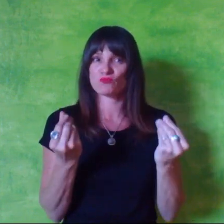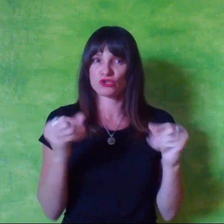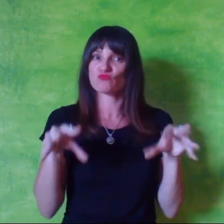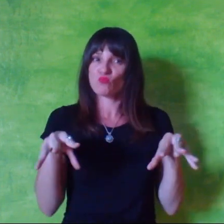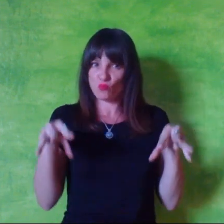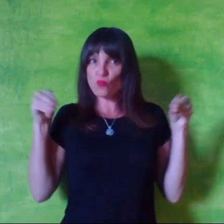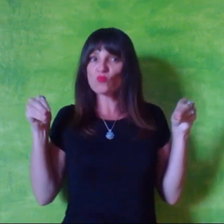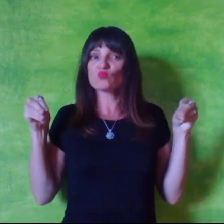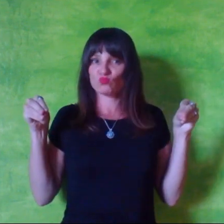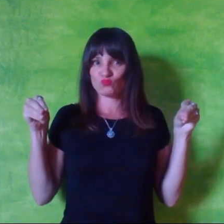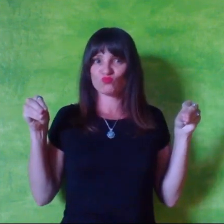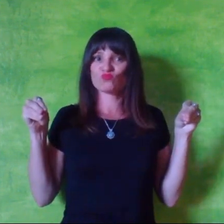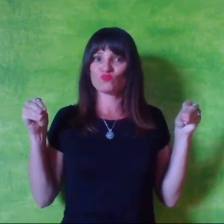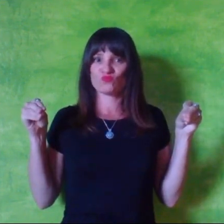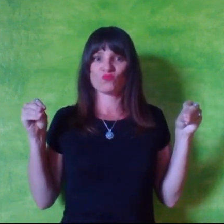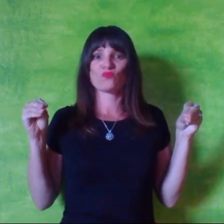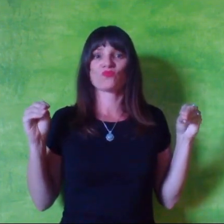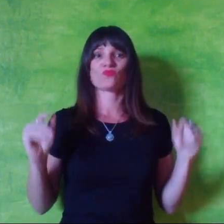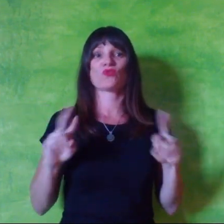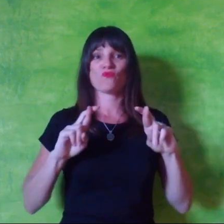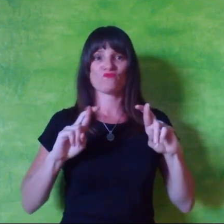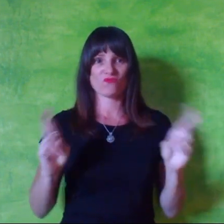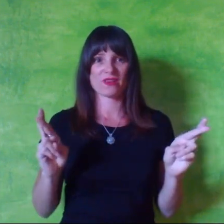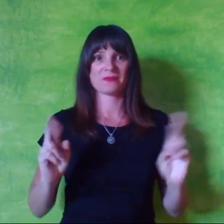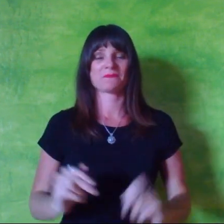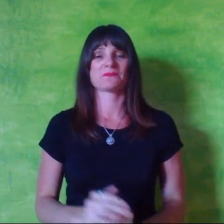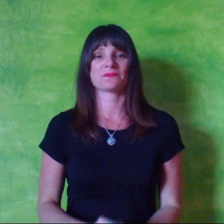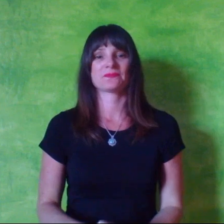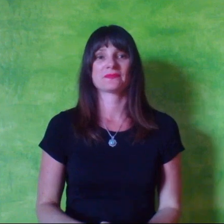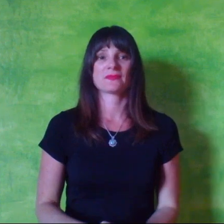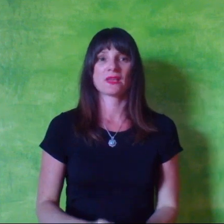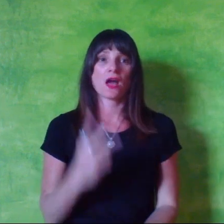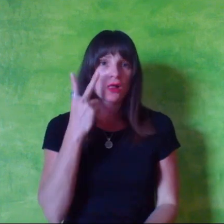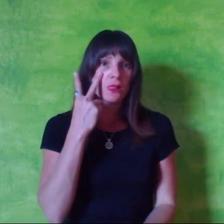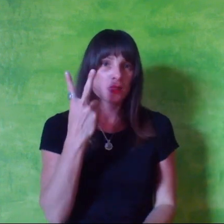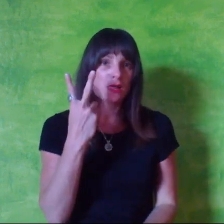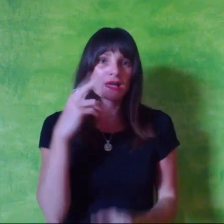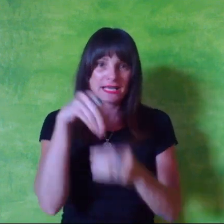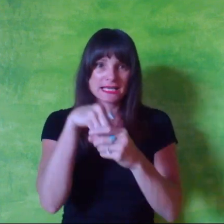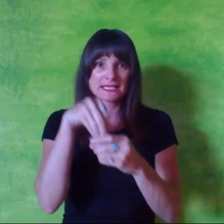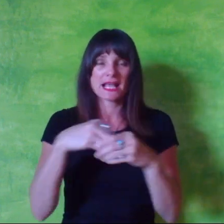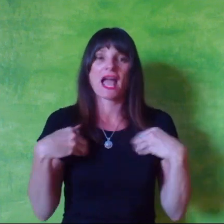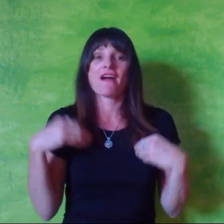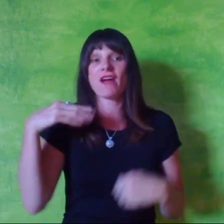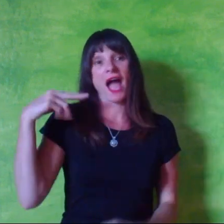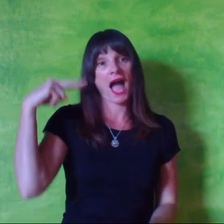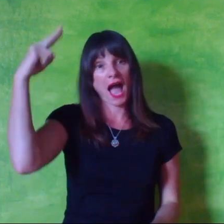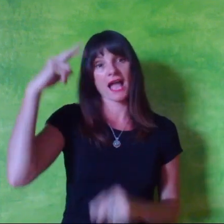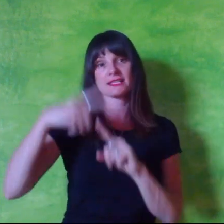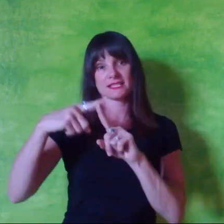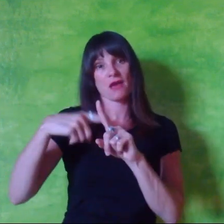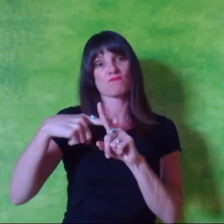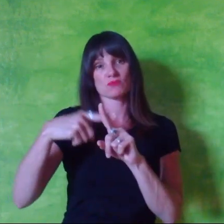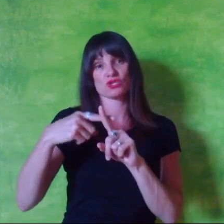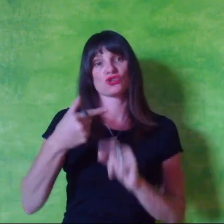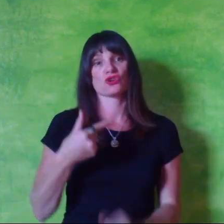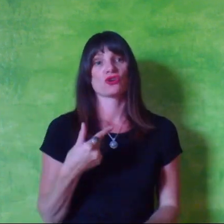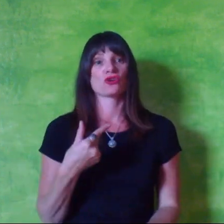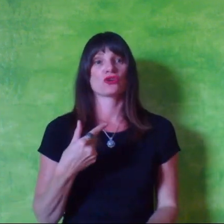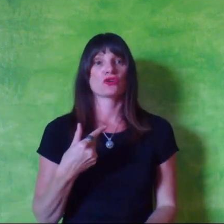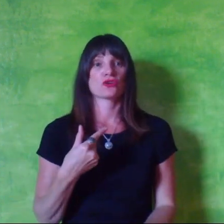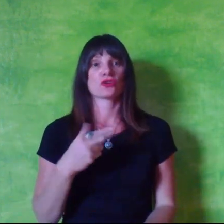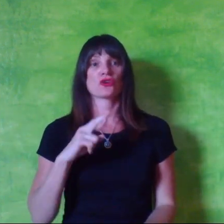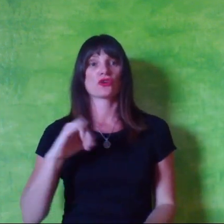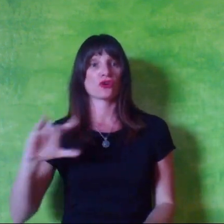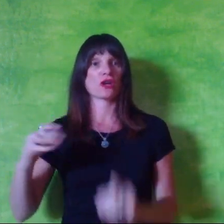got a really good high temperature grill going right now, and I'm only having it so high because I'm going